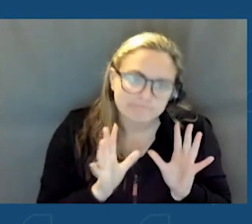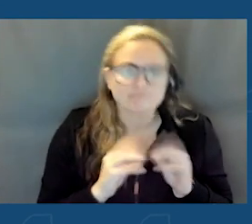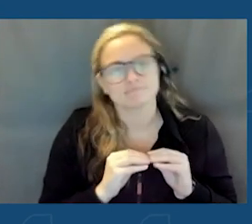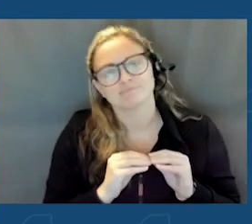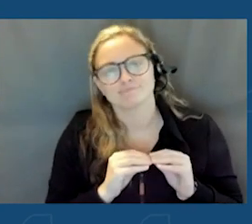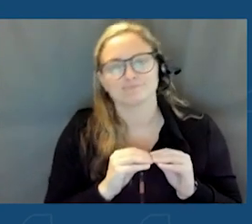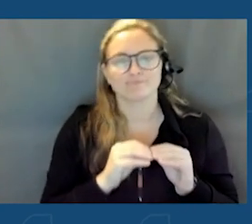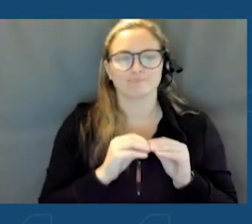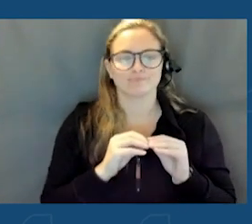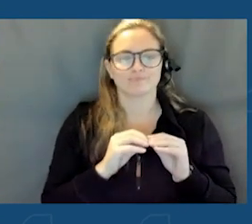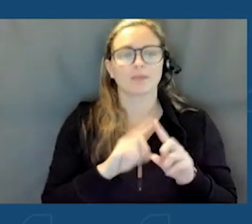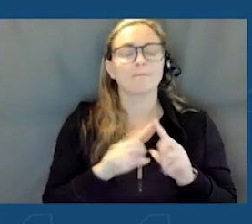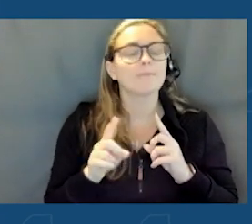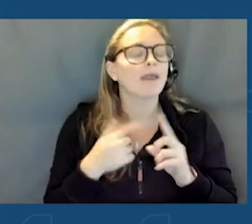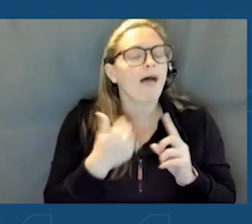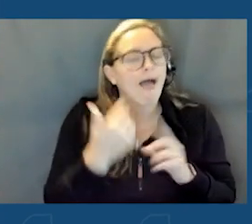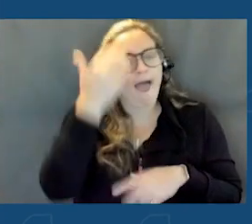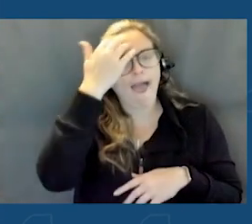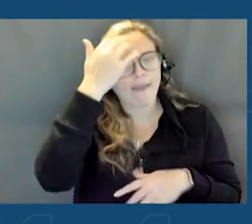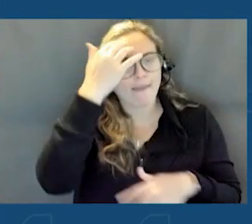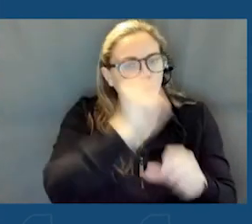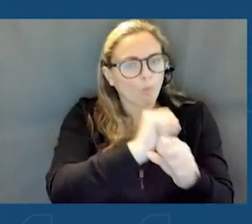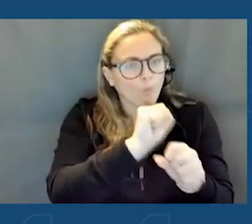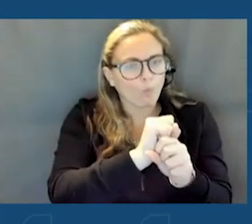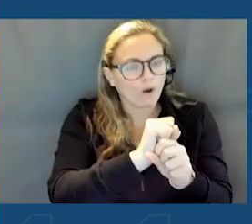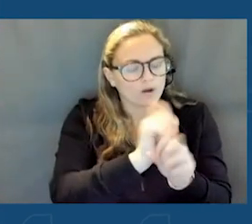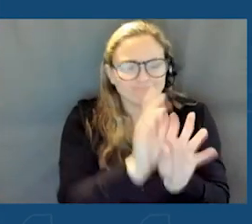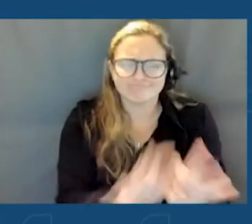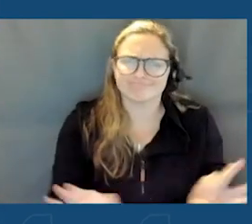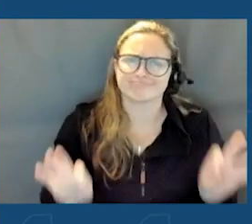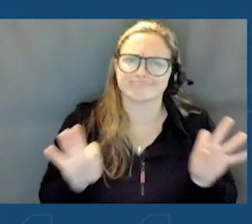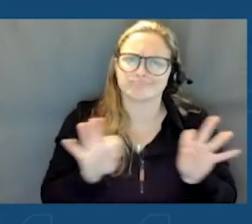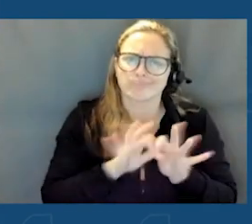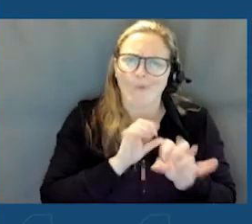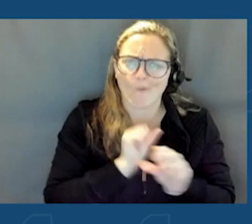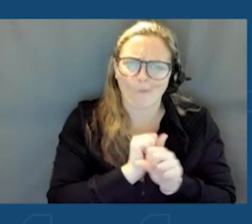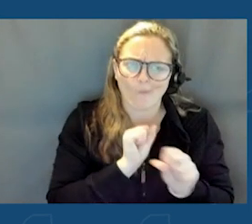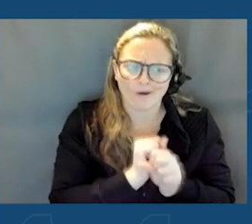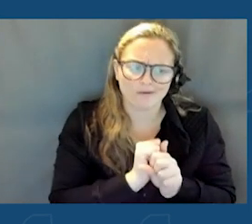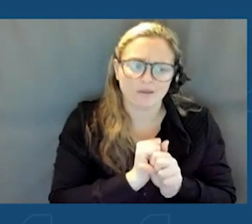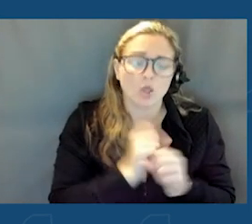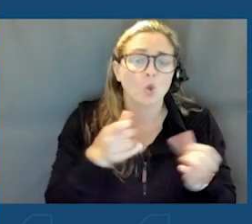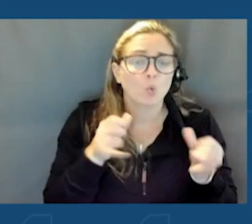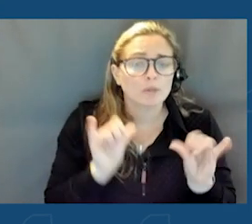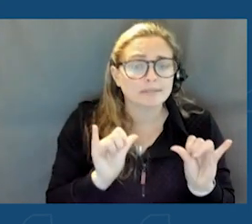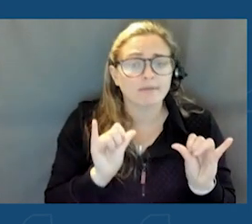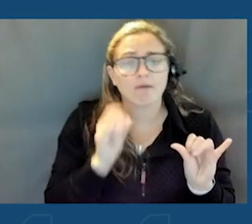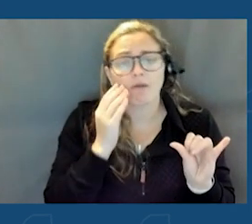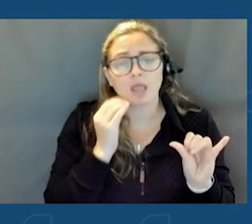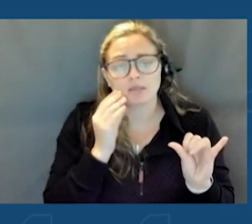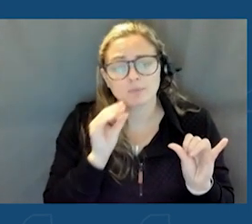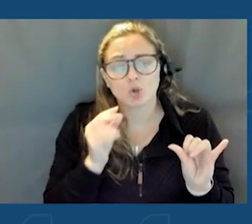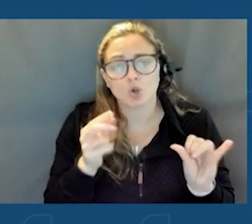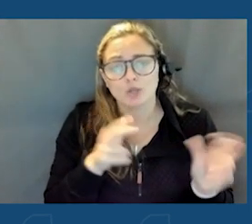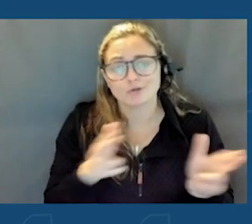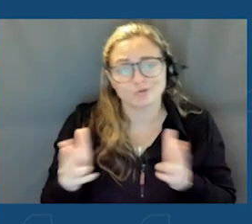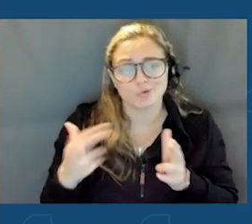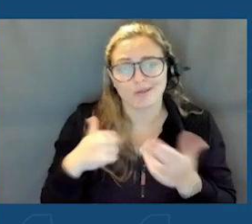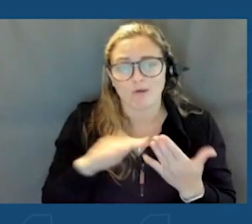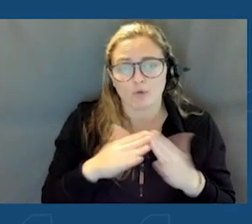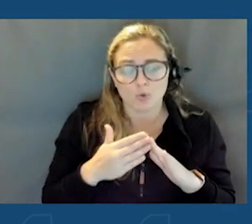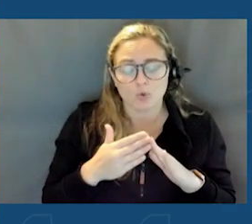But I know that the work is important. And while we still experience shootings in our community, we